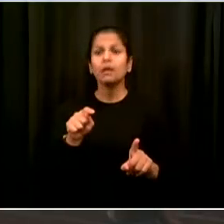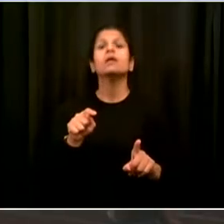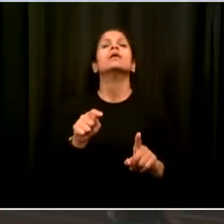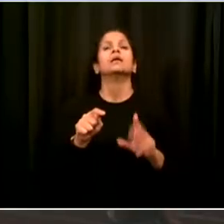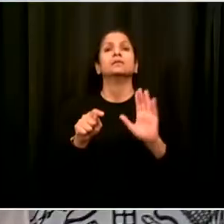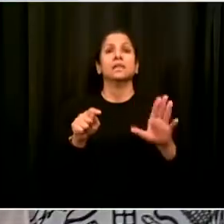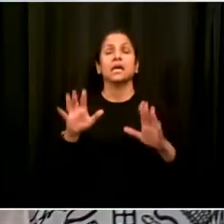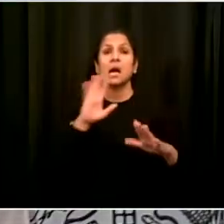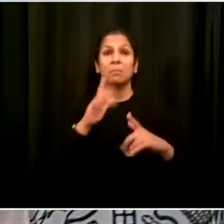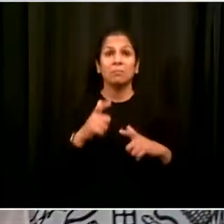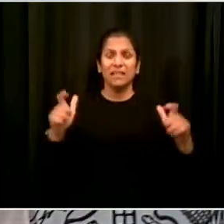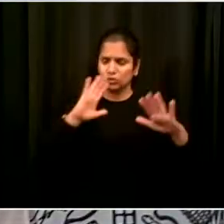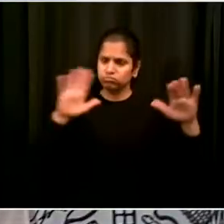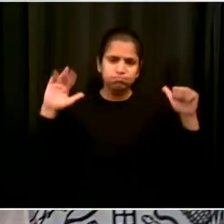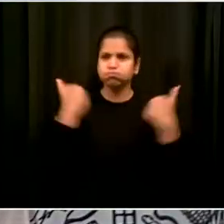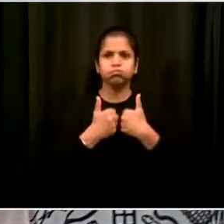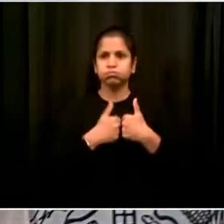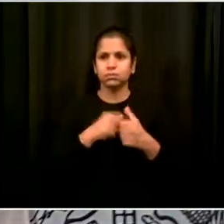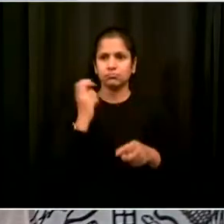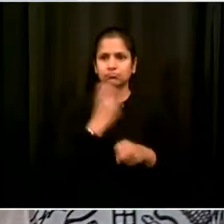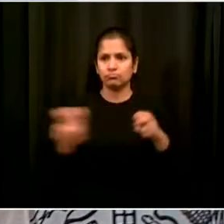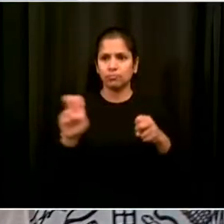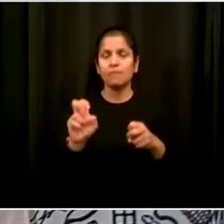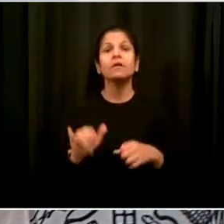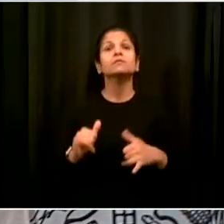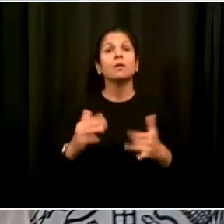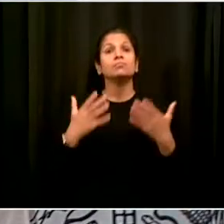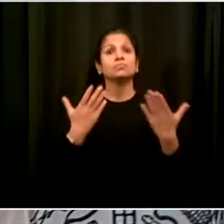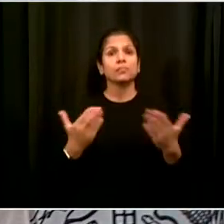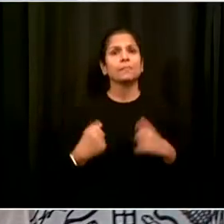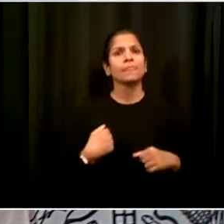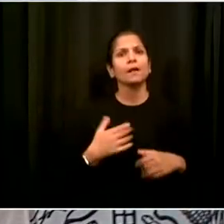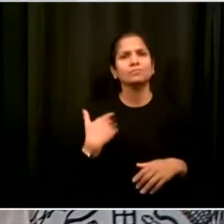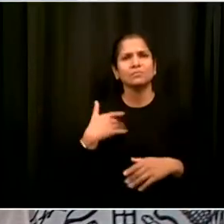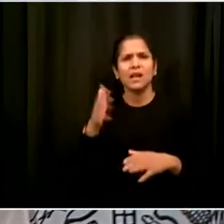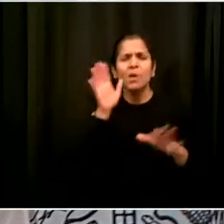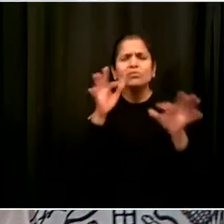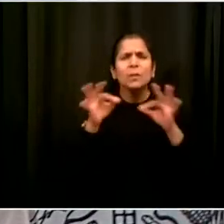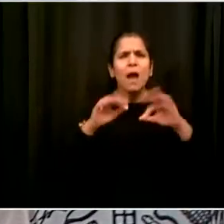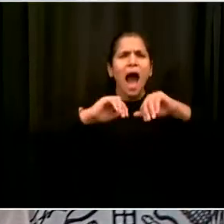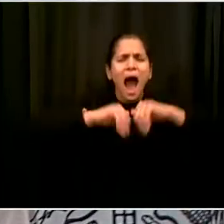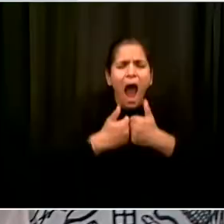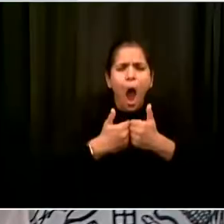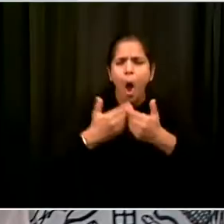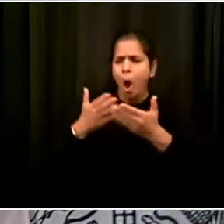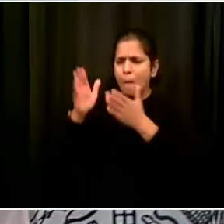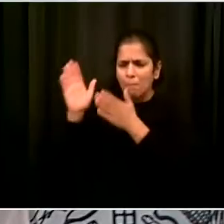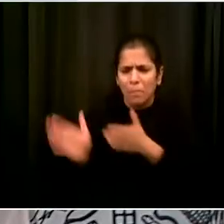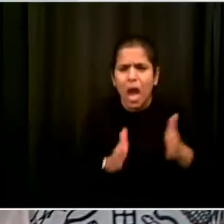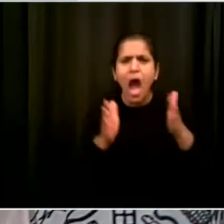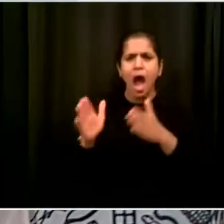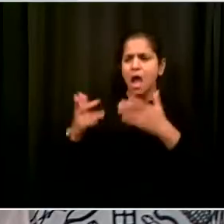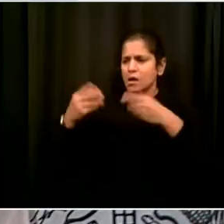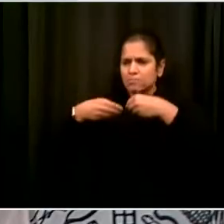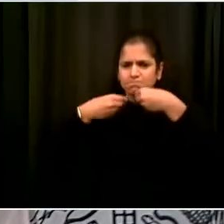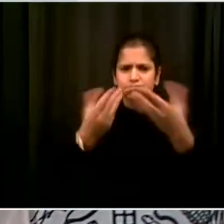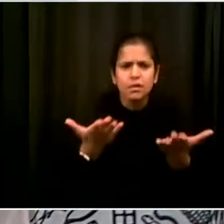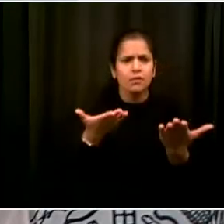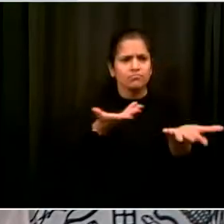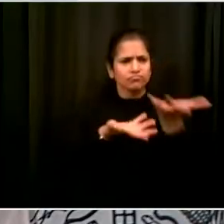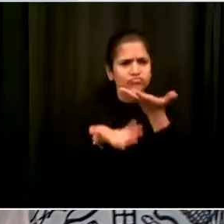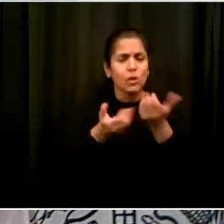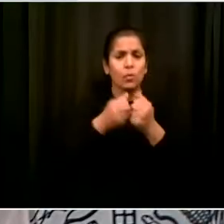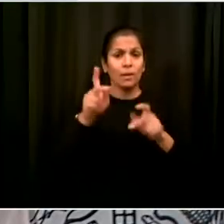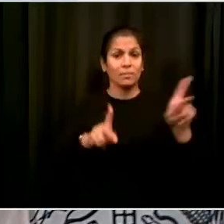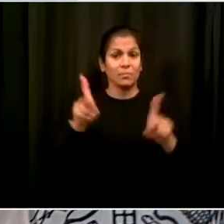this happen today. But in terms of ensuring equity, we're going to turn to the leadership of the first Deputy